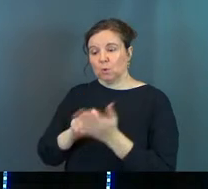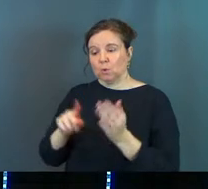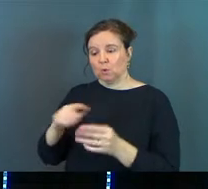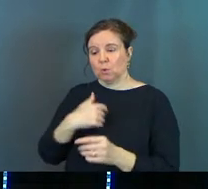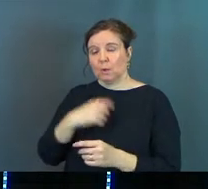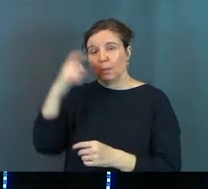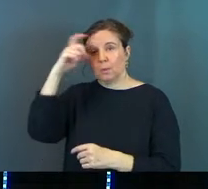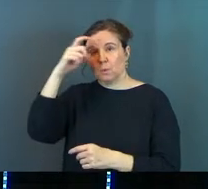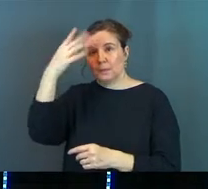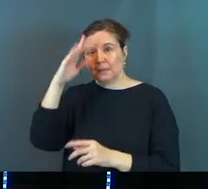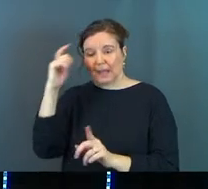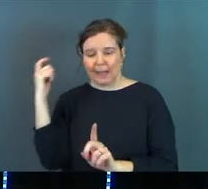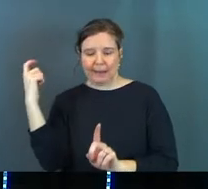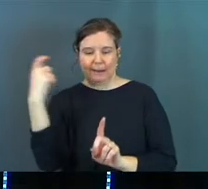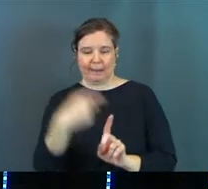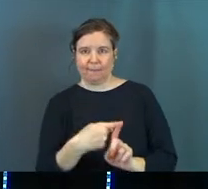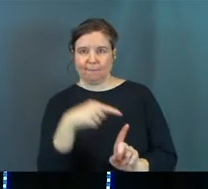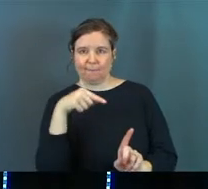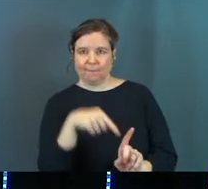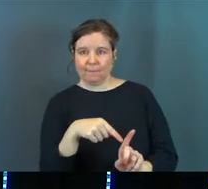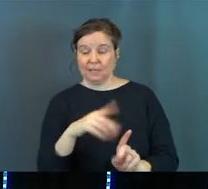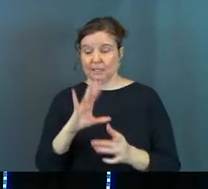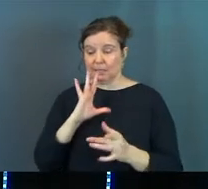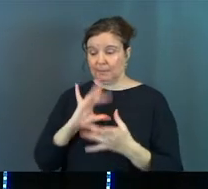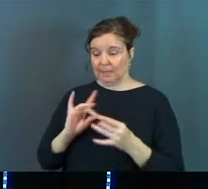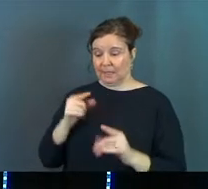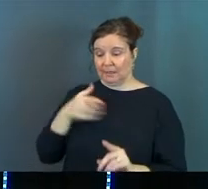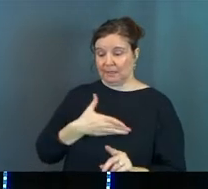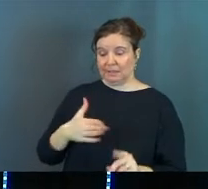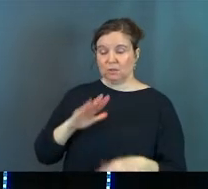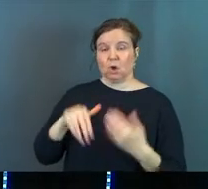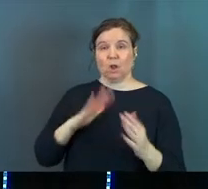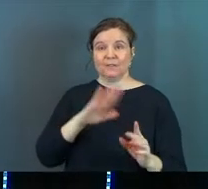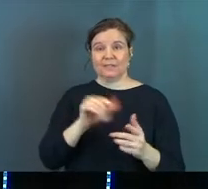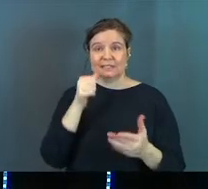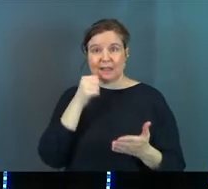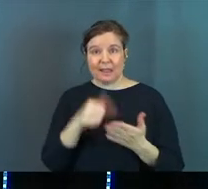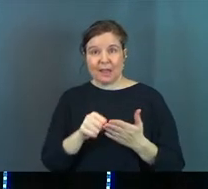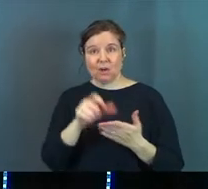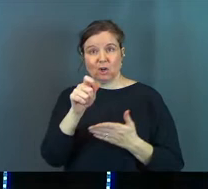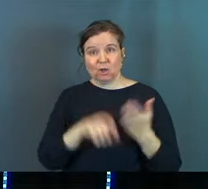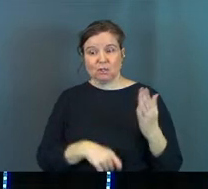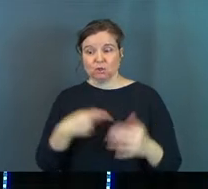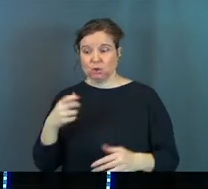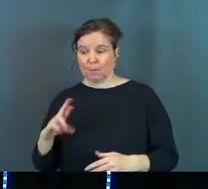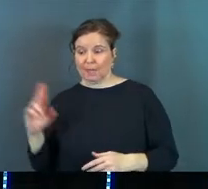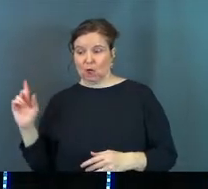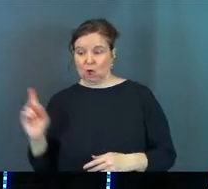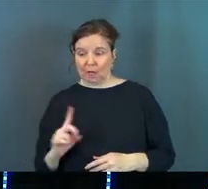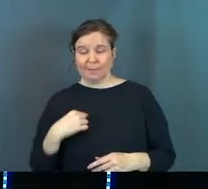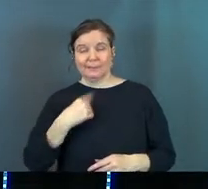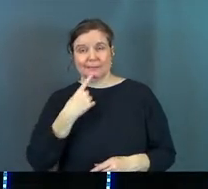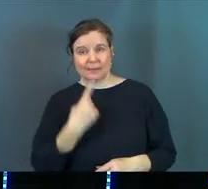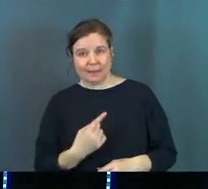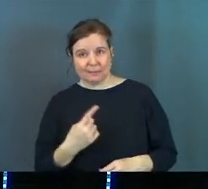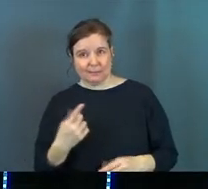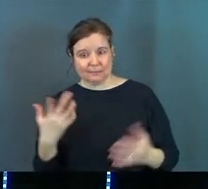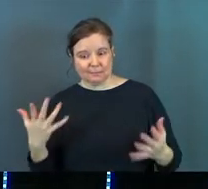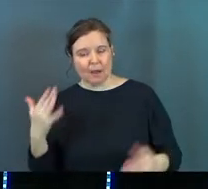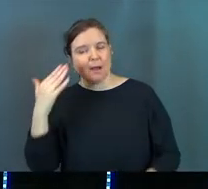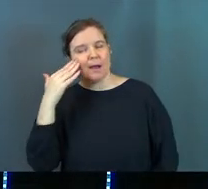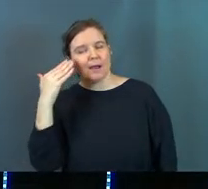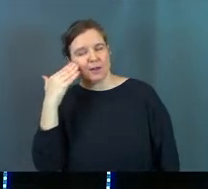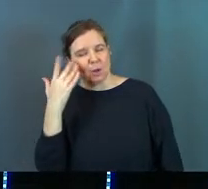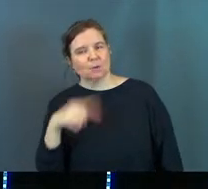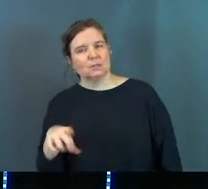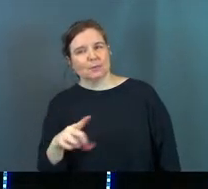with the wisdom that God gave him, speaking of these things in all of his letters. So Peter comes and says, I